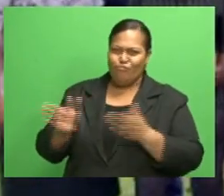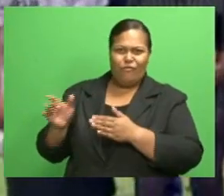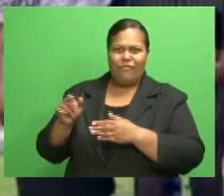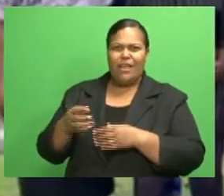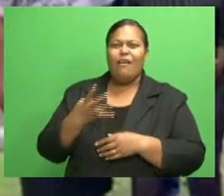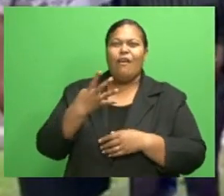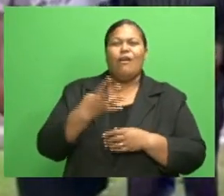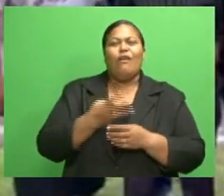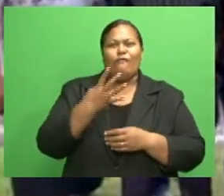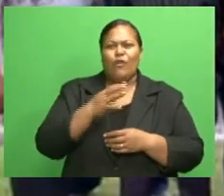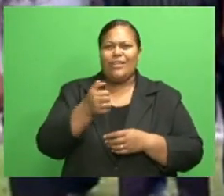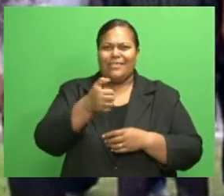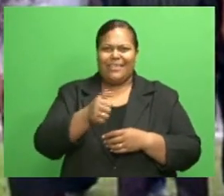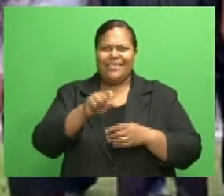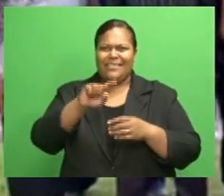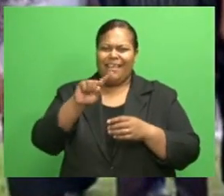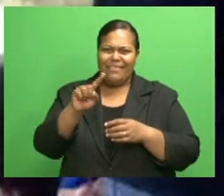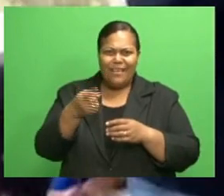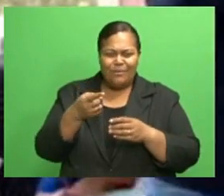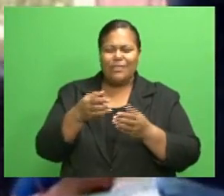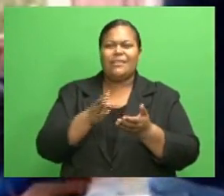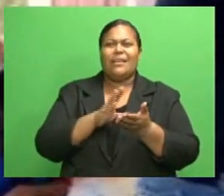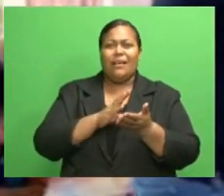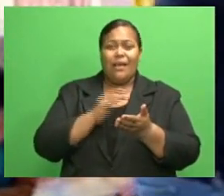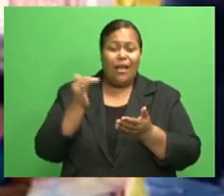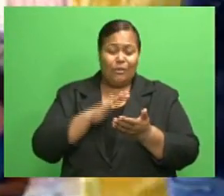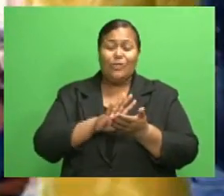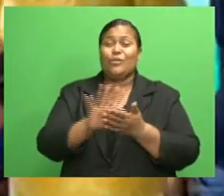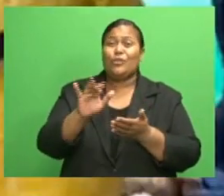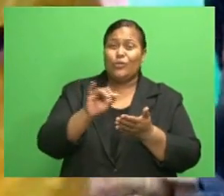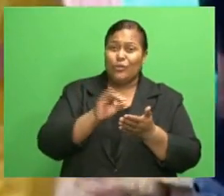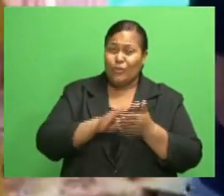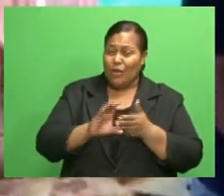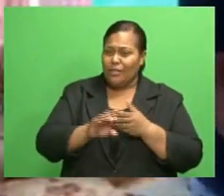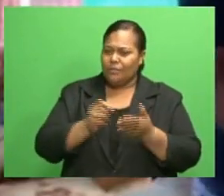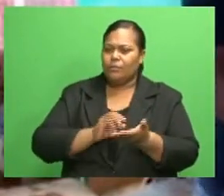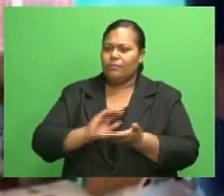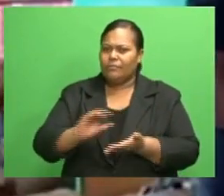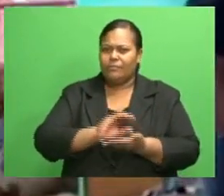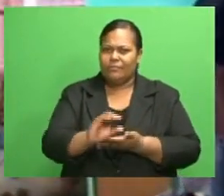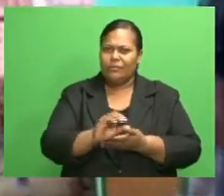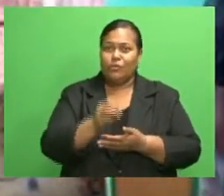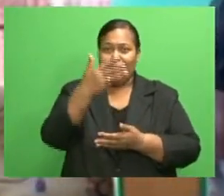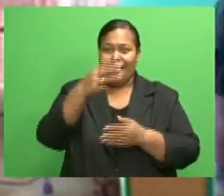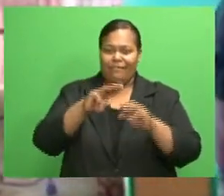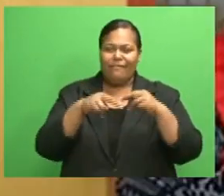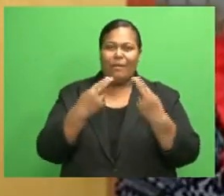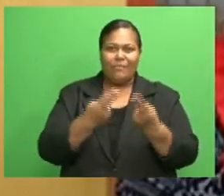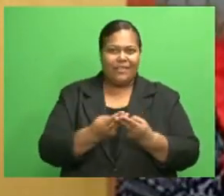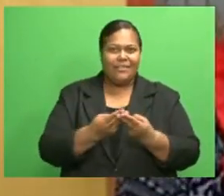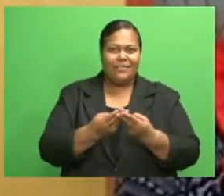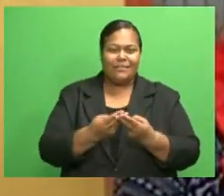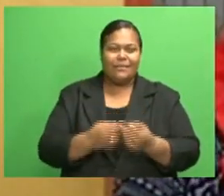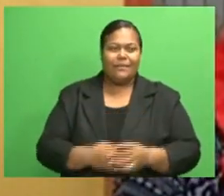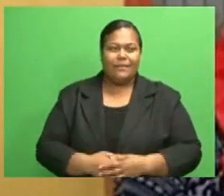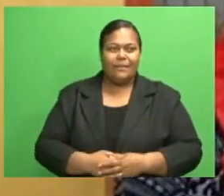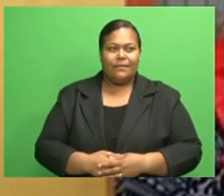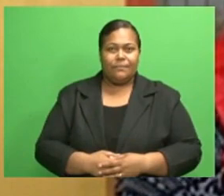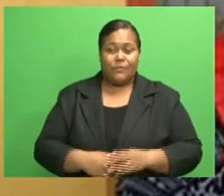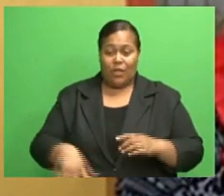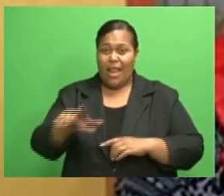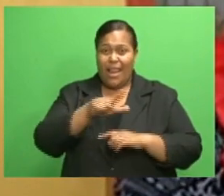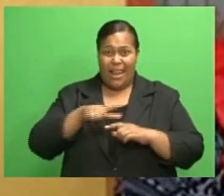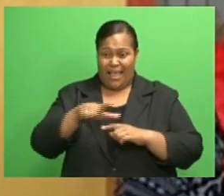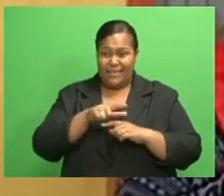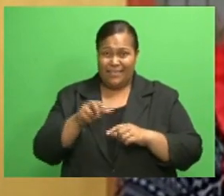$620,000 to 9 families in the second phase of the compensation payouts. So, the land acquisition process for the